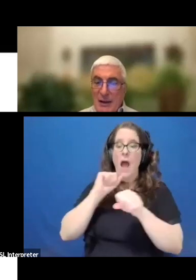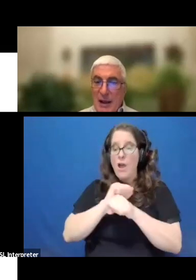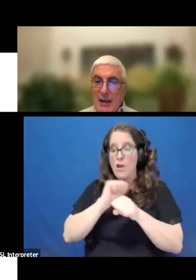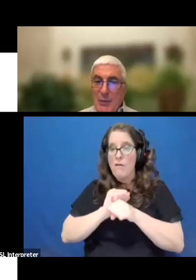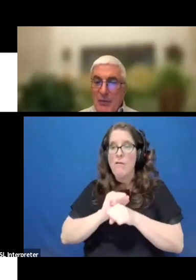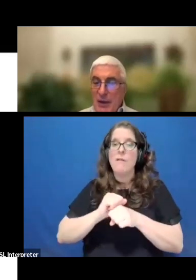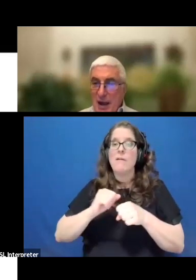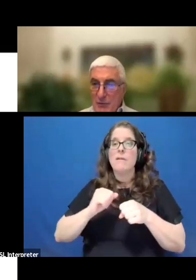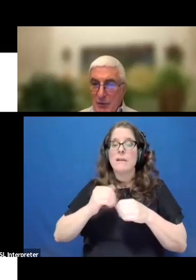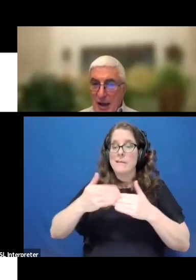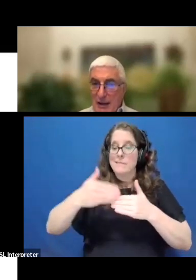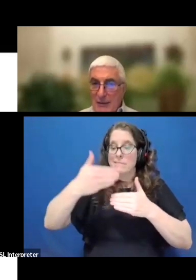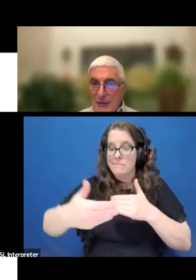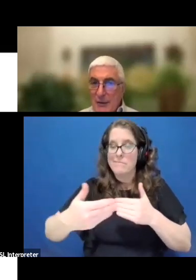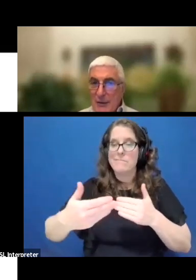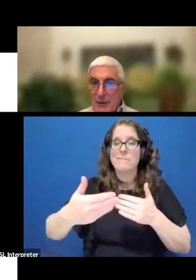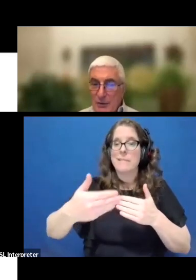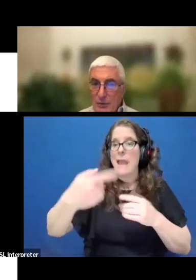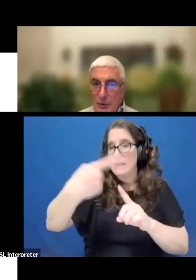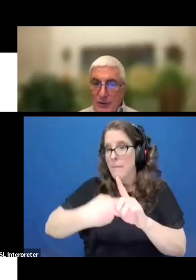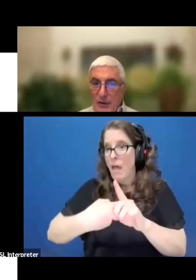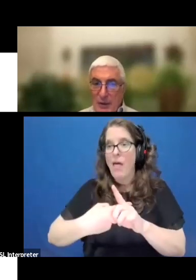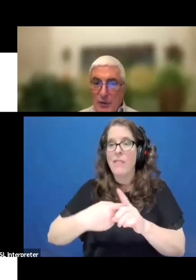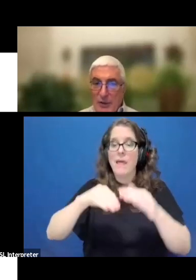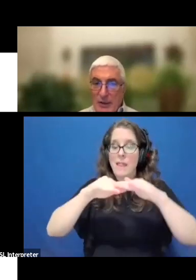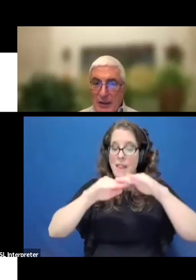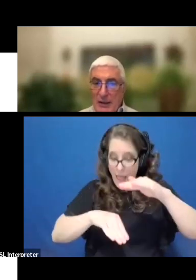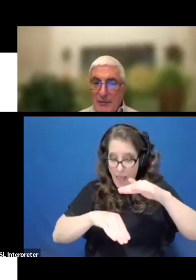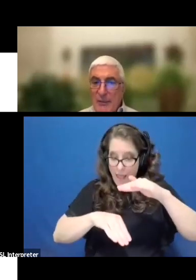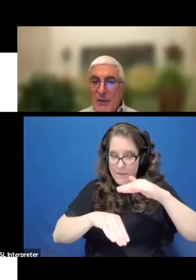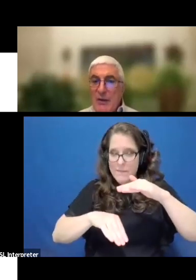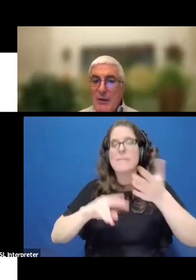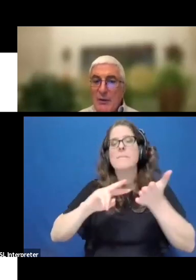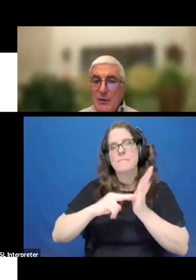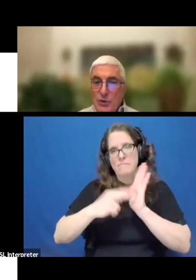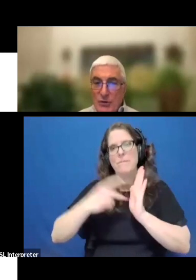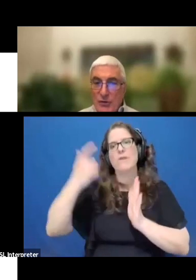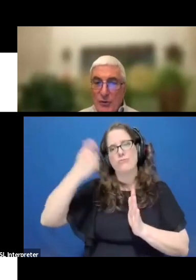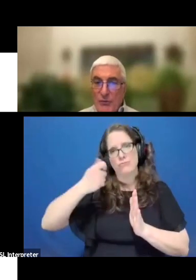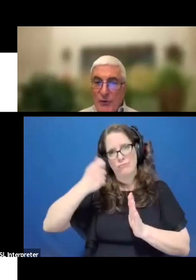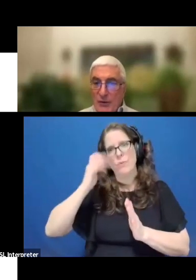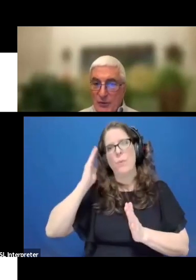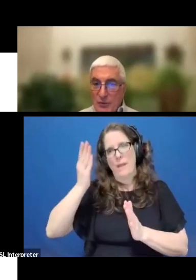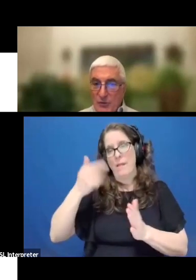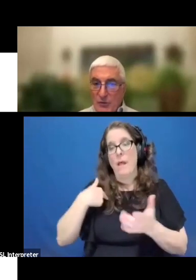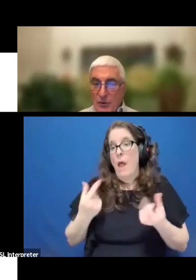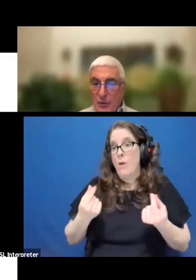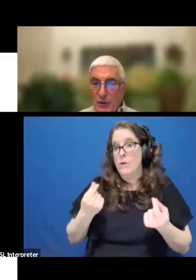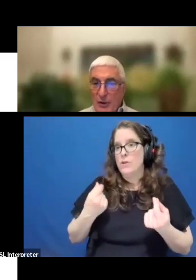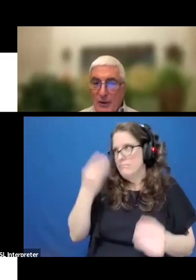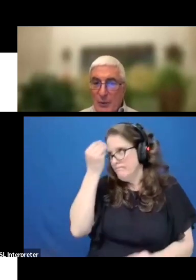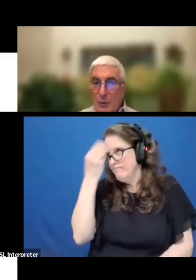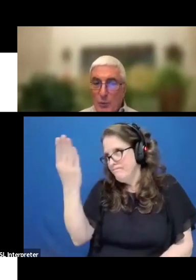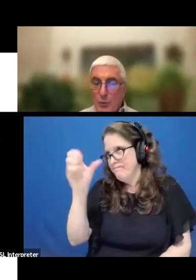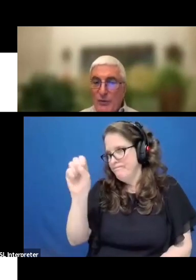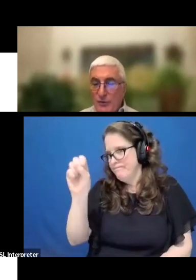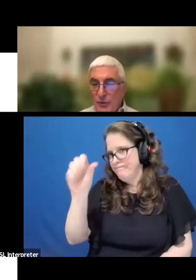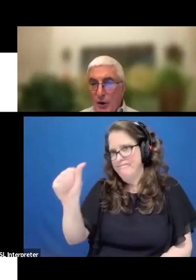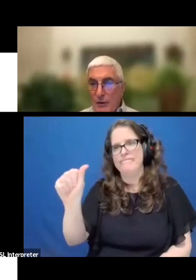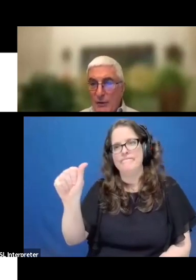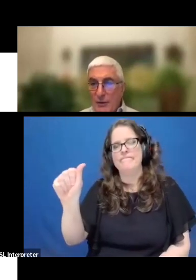SGA any month after that during the EPE, you just notify Social Security and they